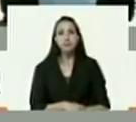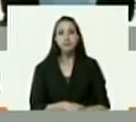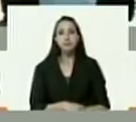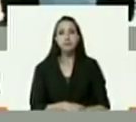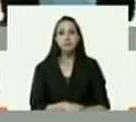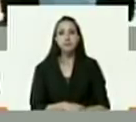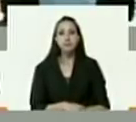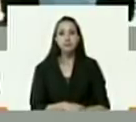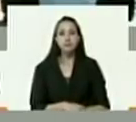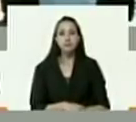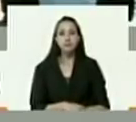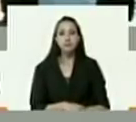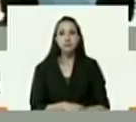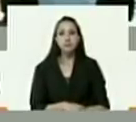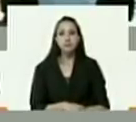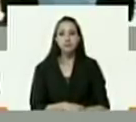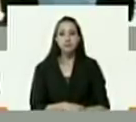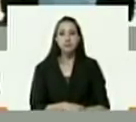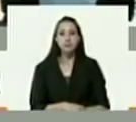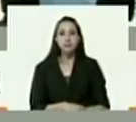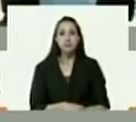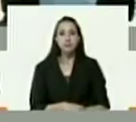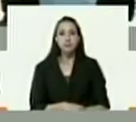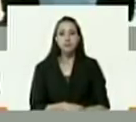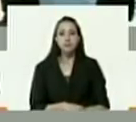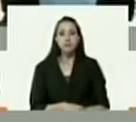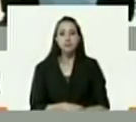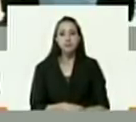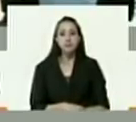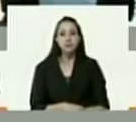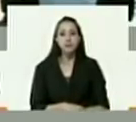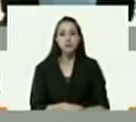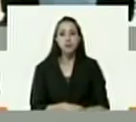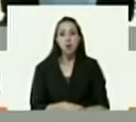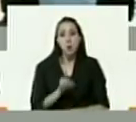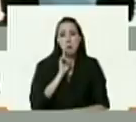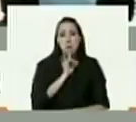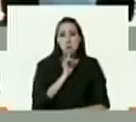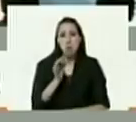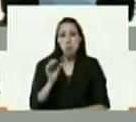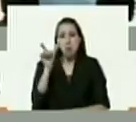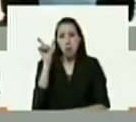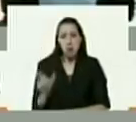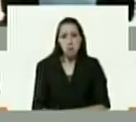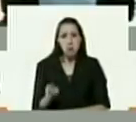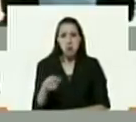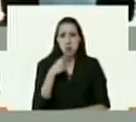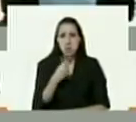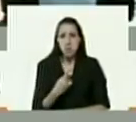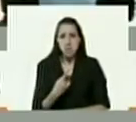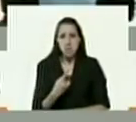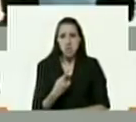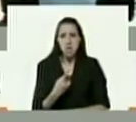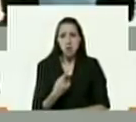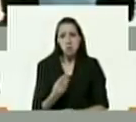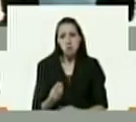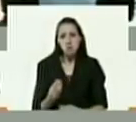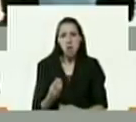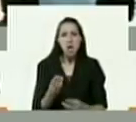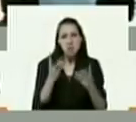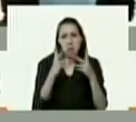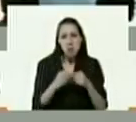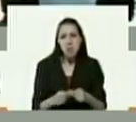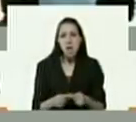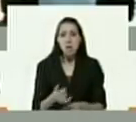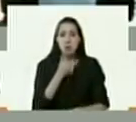number of people is wrong. Un número de personas que dice que esta cantidad está equivocada. Usted